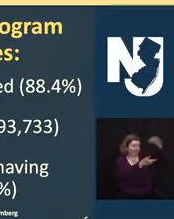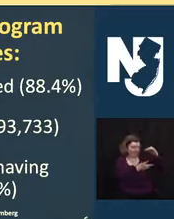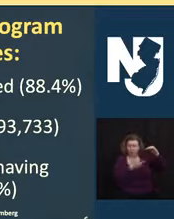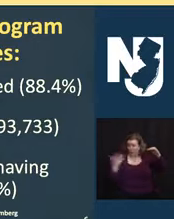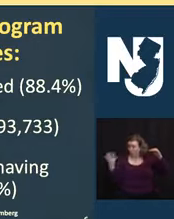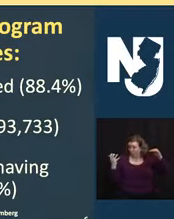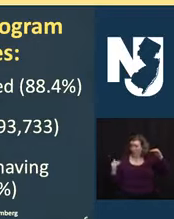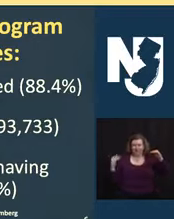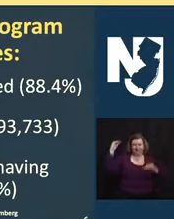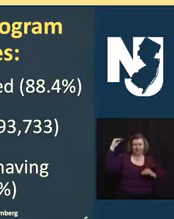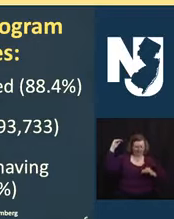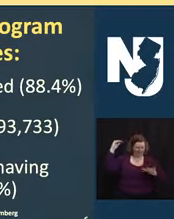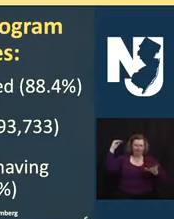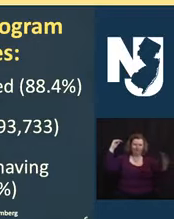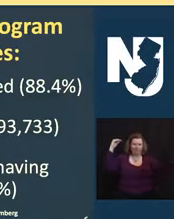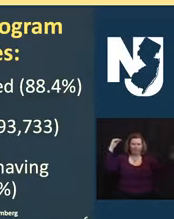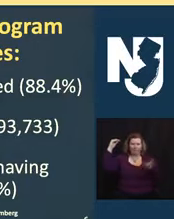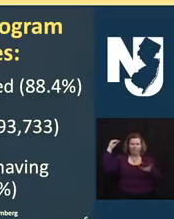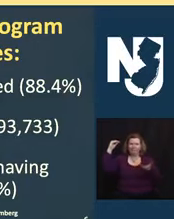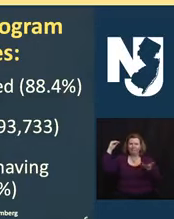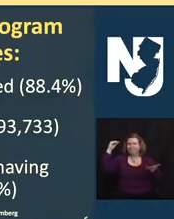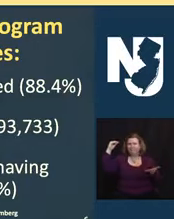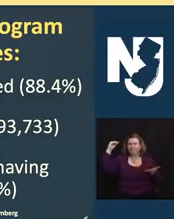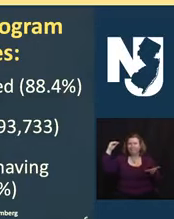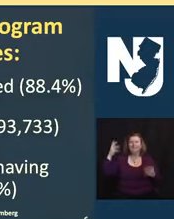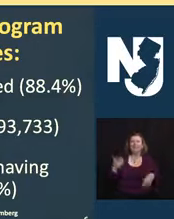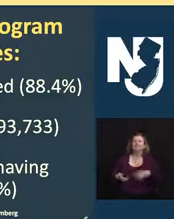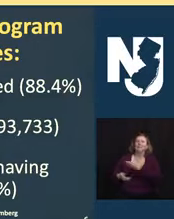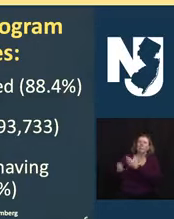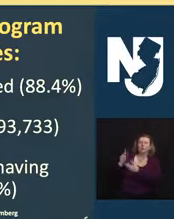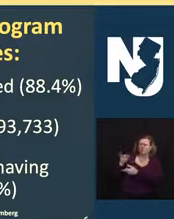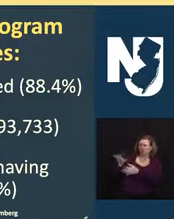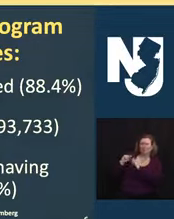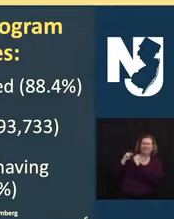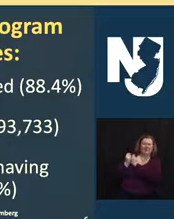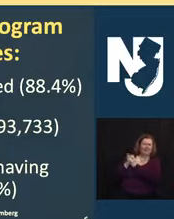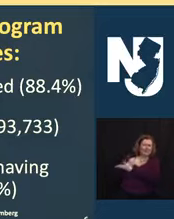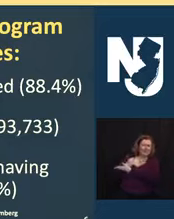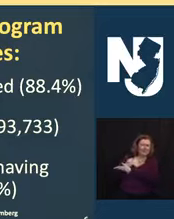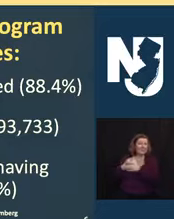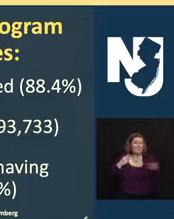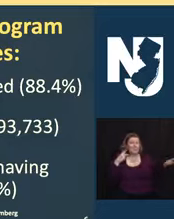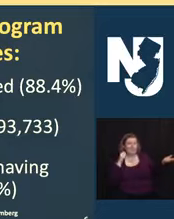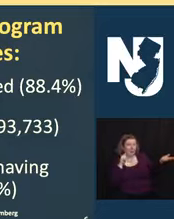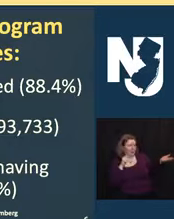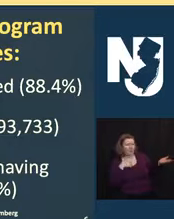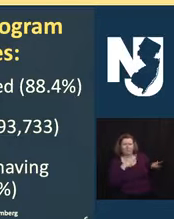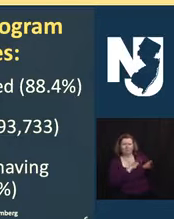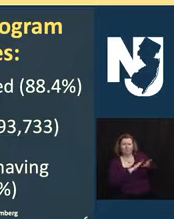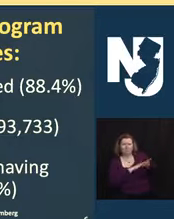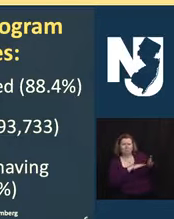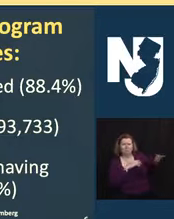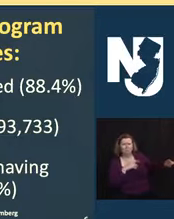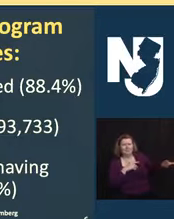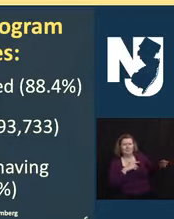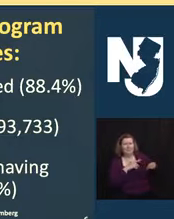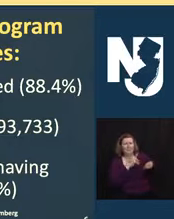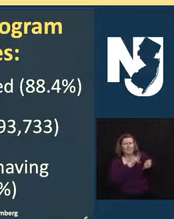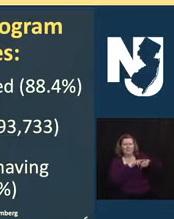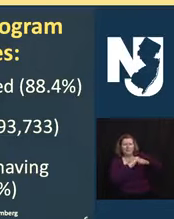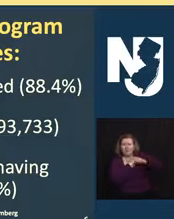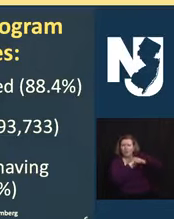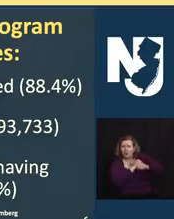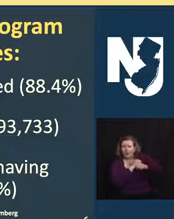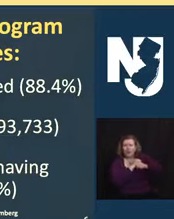the overwhelming amount of credit, Pat, you and your team, we were with, I'll get to that in a minute, some of your colleagues this morning, National Guard, FEMA, all